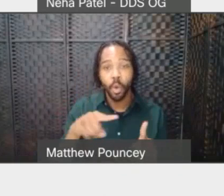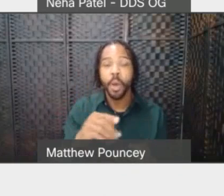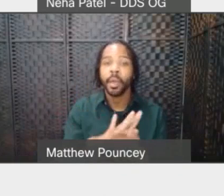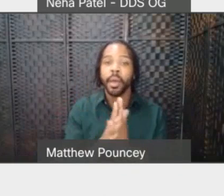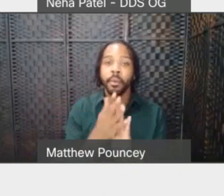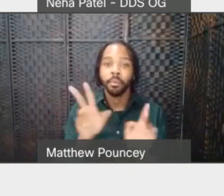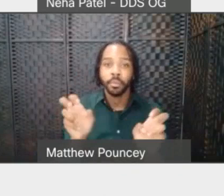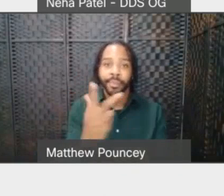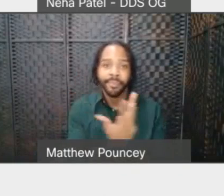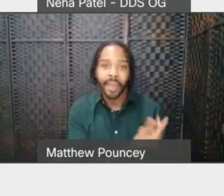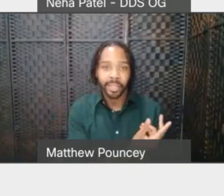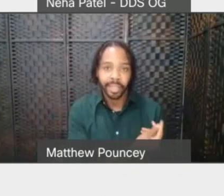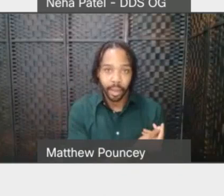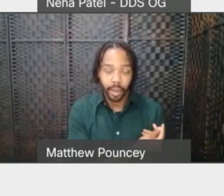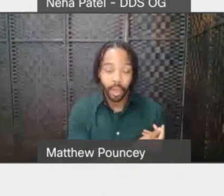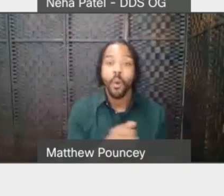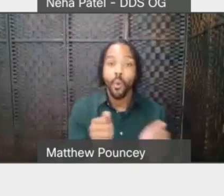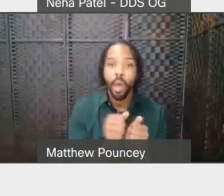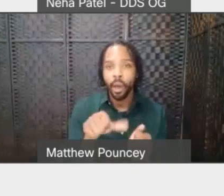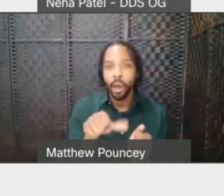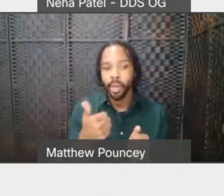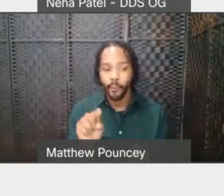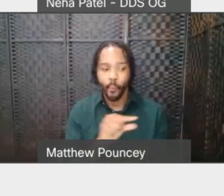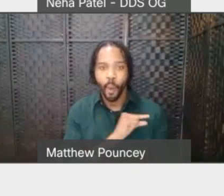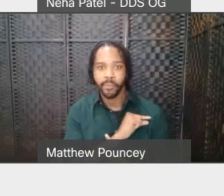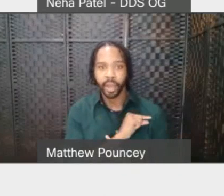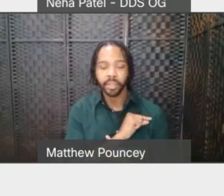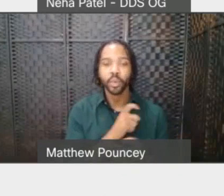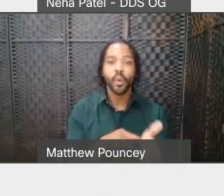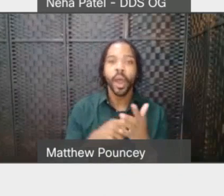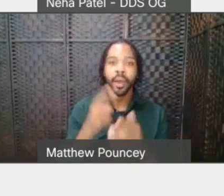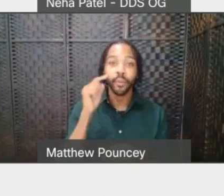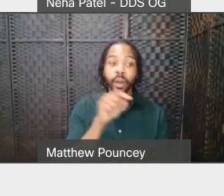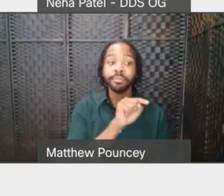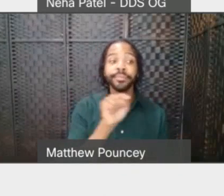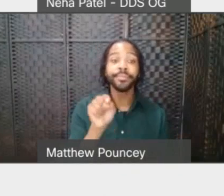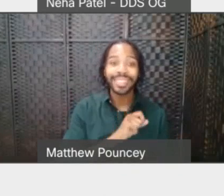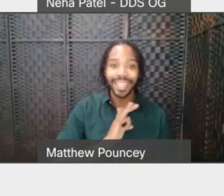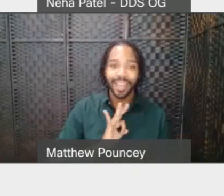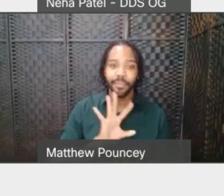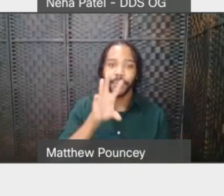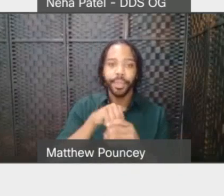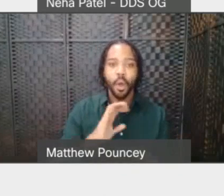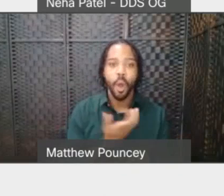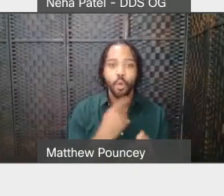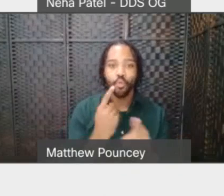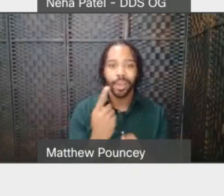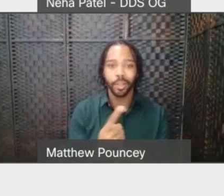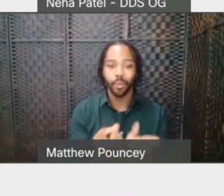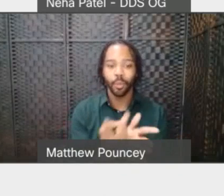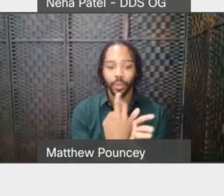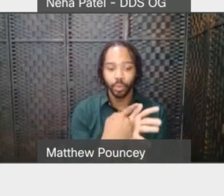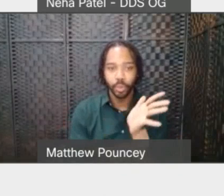vaccinated along with other qualifications that are required for staff in the regular reviews that are currently